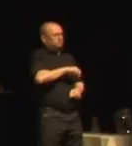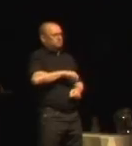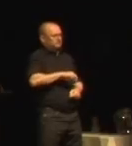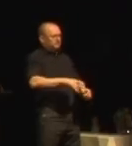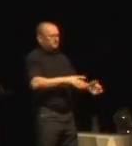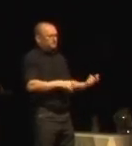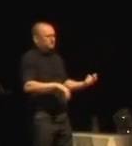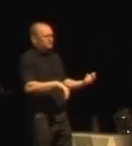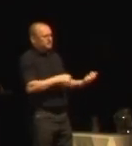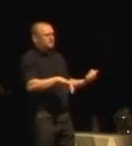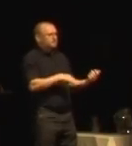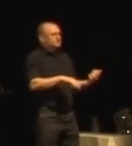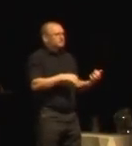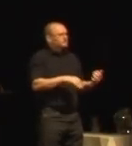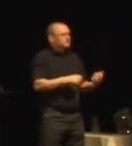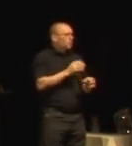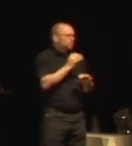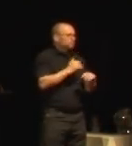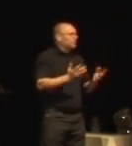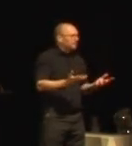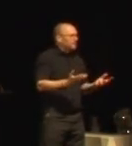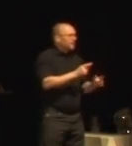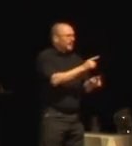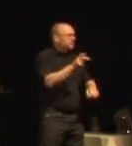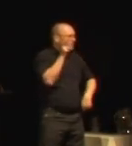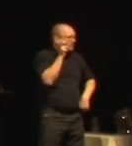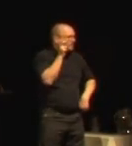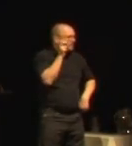just evaluate them based on what they sounded like.